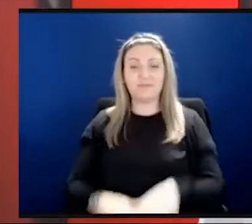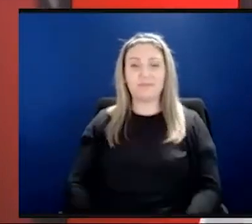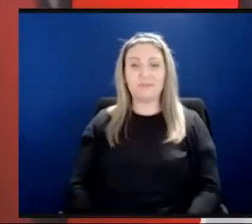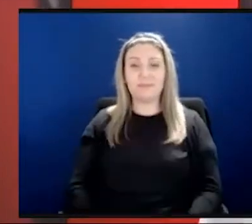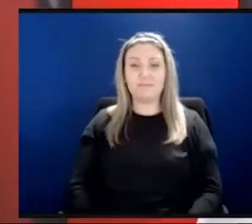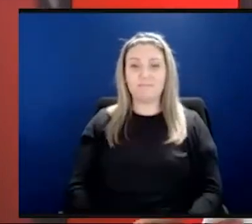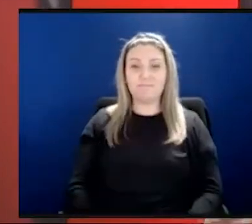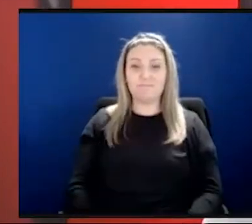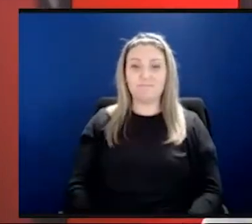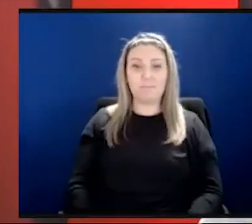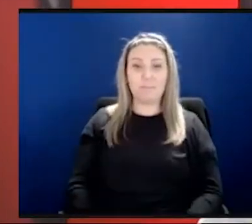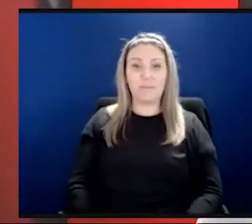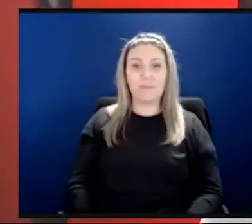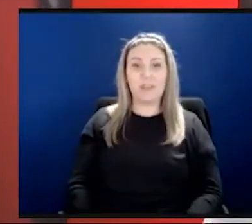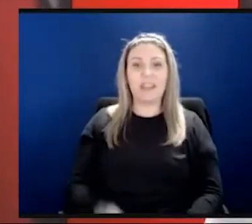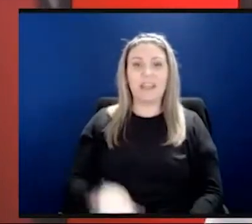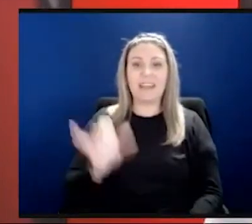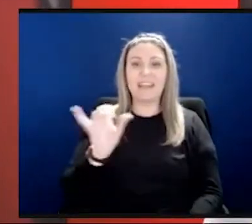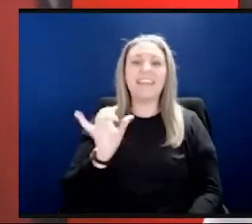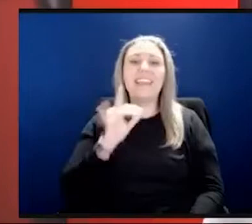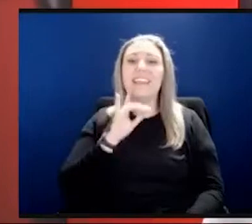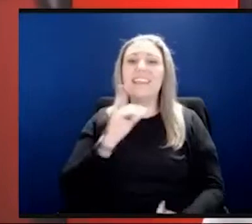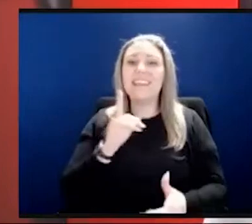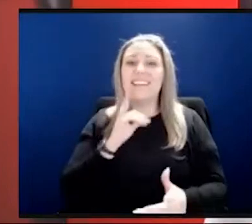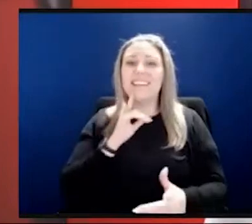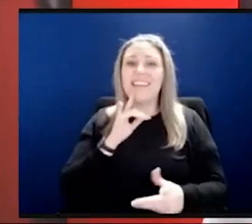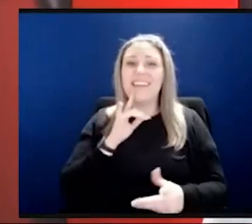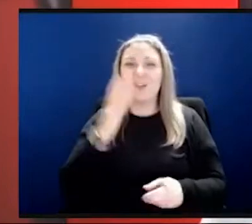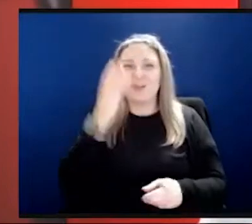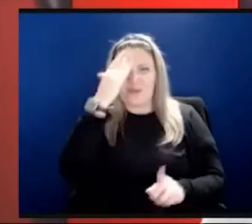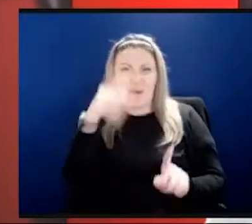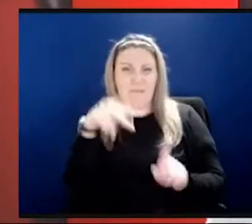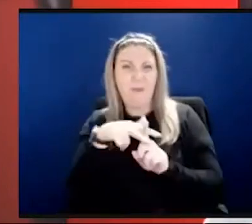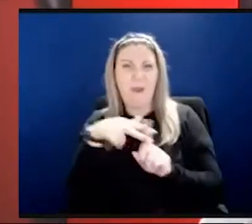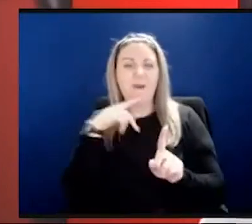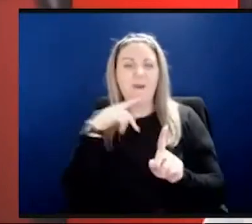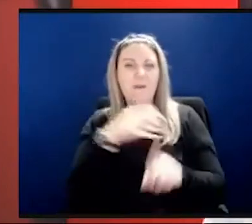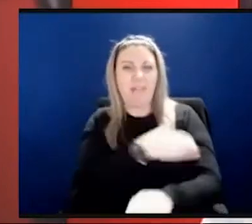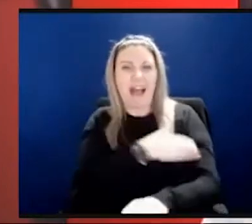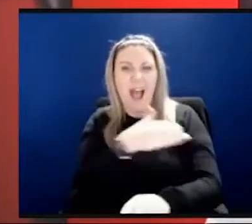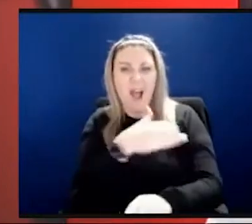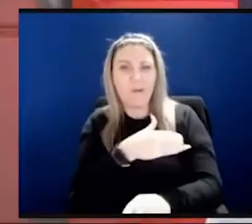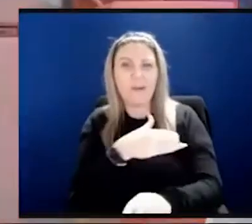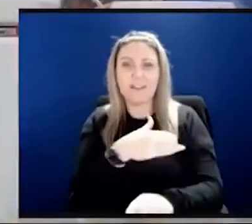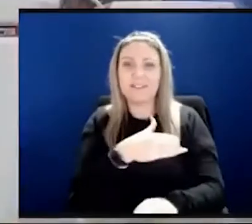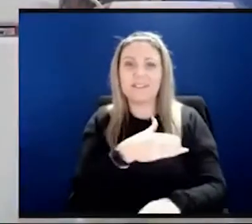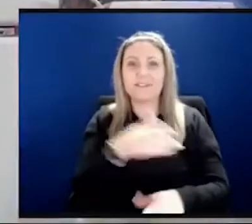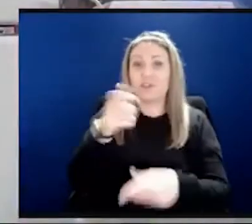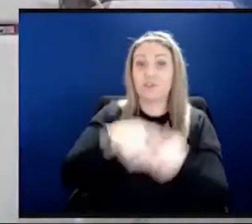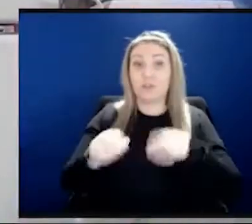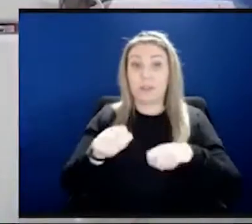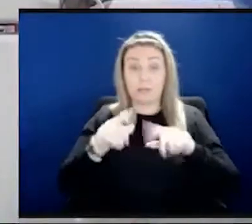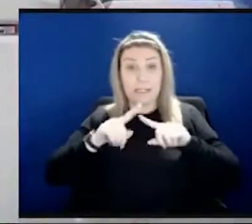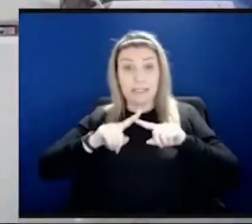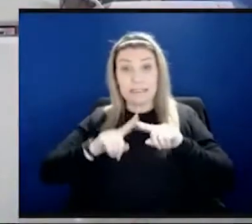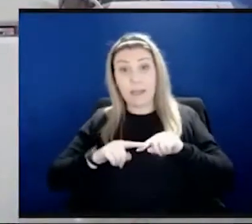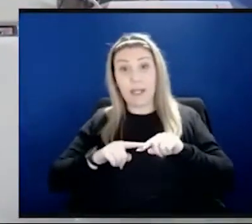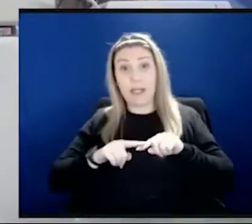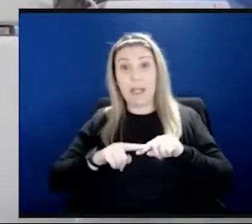just like the VAD needed to be plugged in all the time and get power to work, the transplant is kind of dependent on working